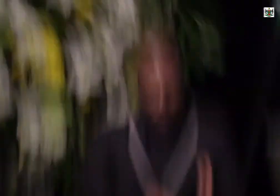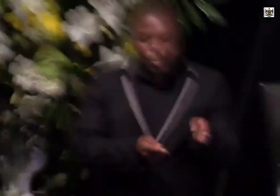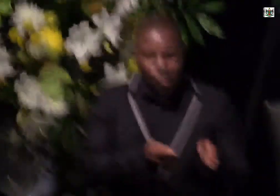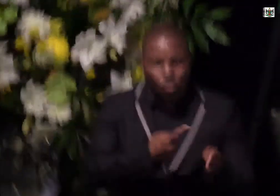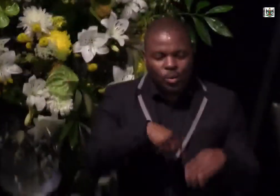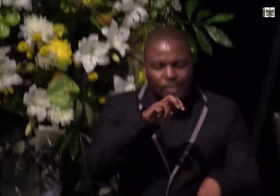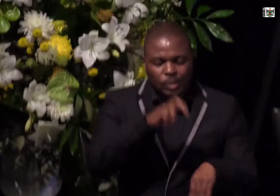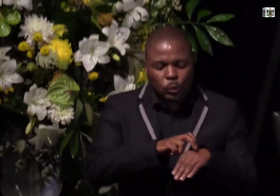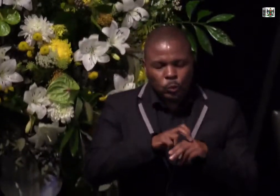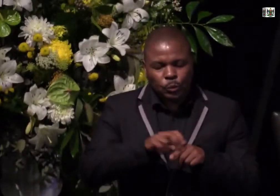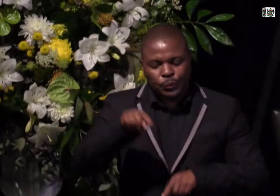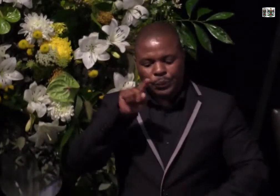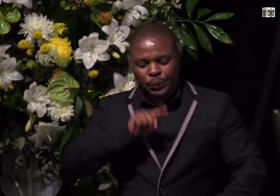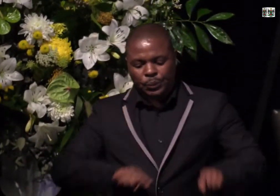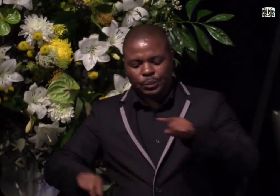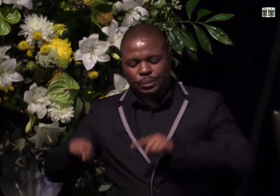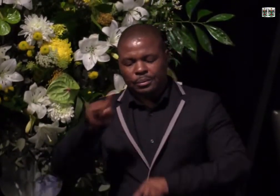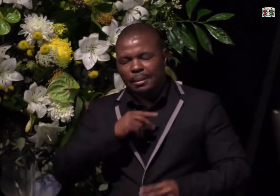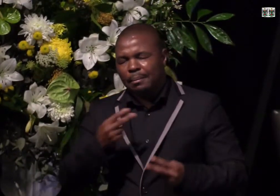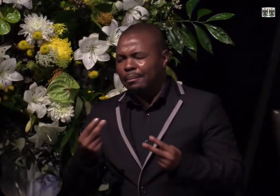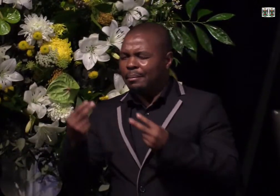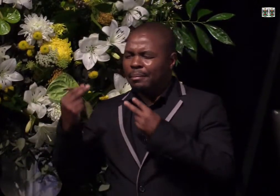have to go back to basics